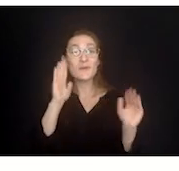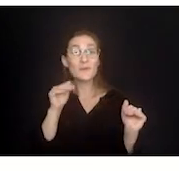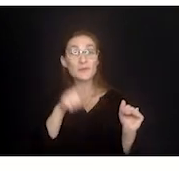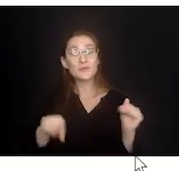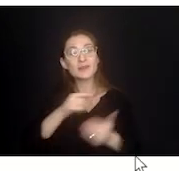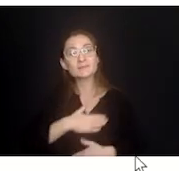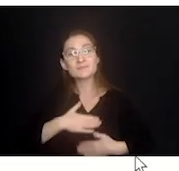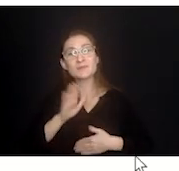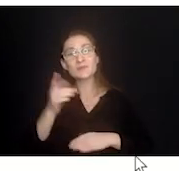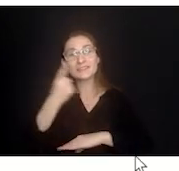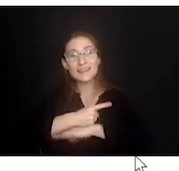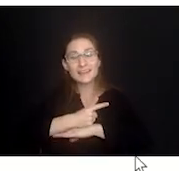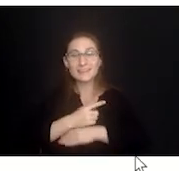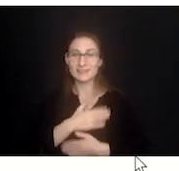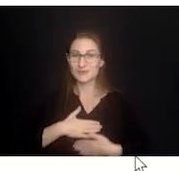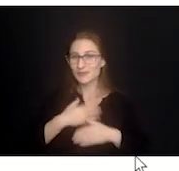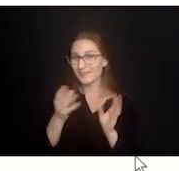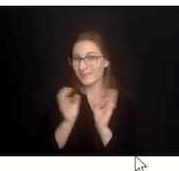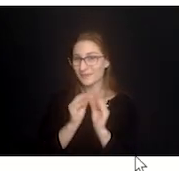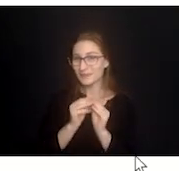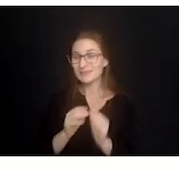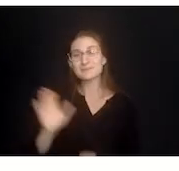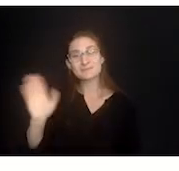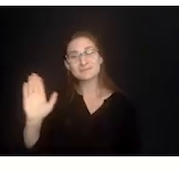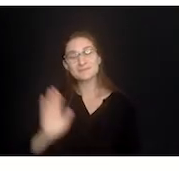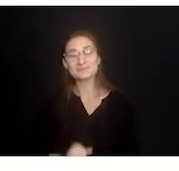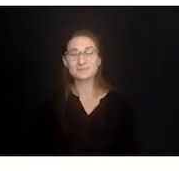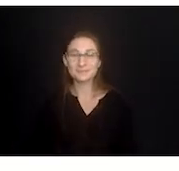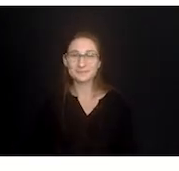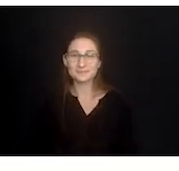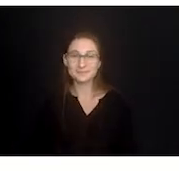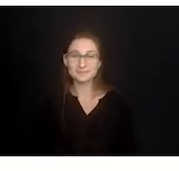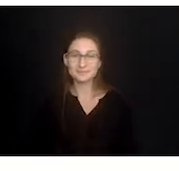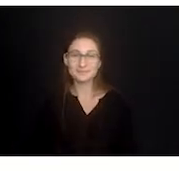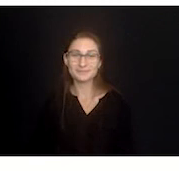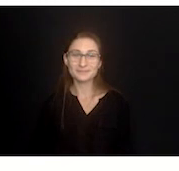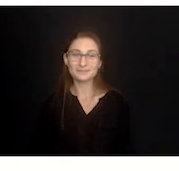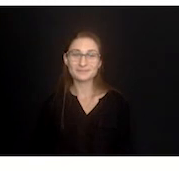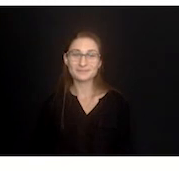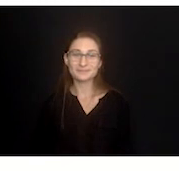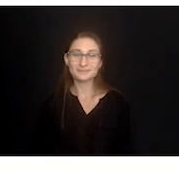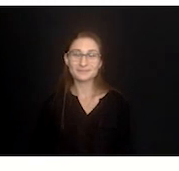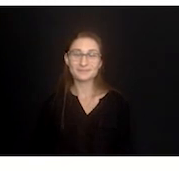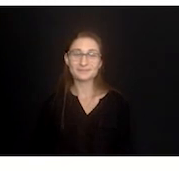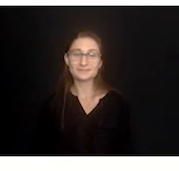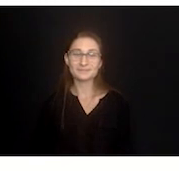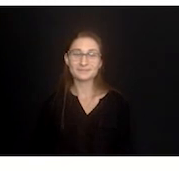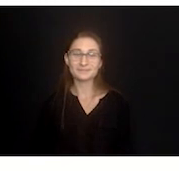Anyway, hope you all have a wonderful day and enjoy the rest of the conference.